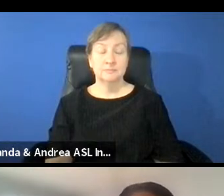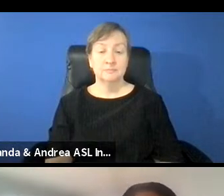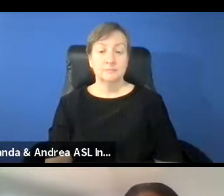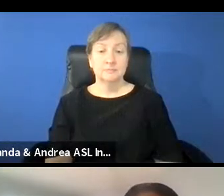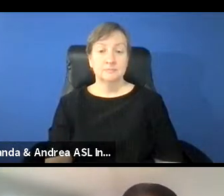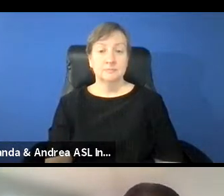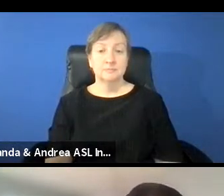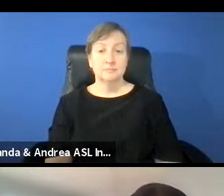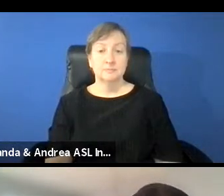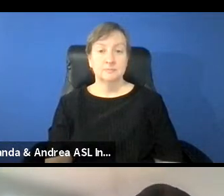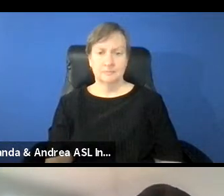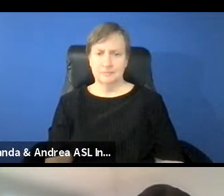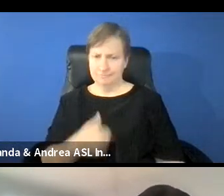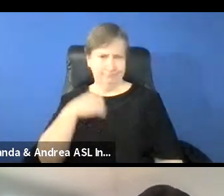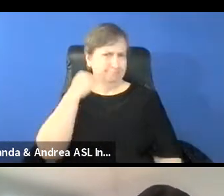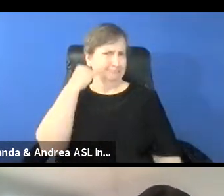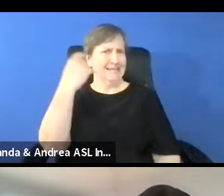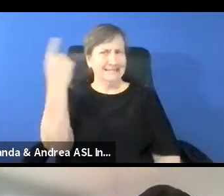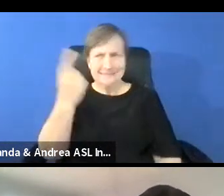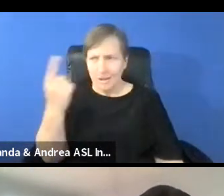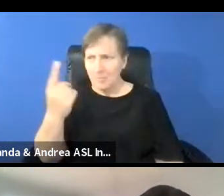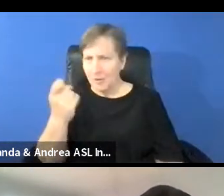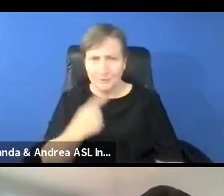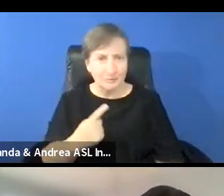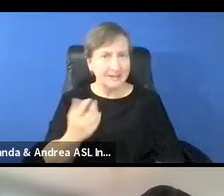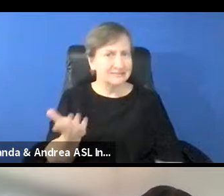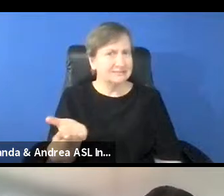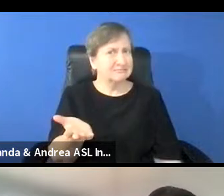I'm sure somebody has a question.